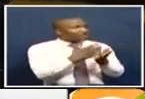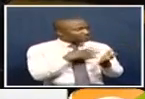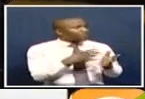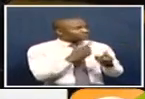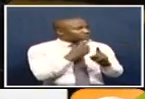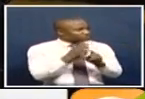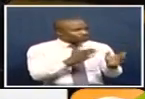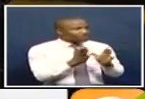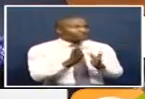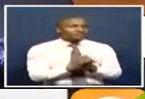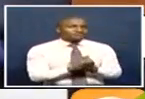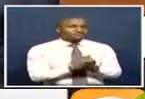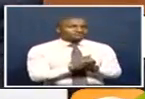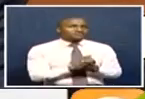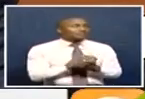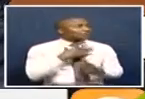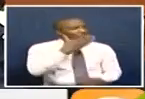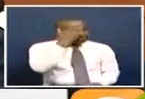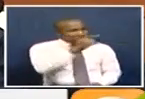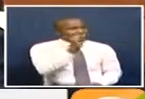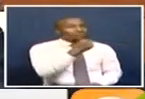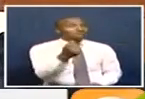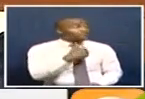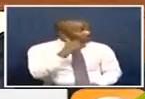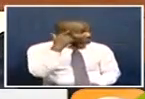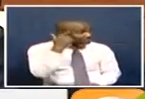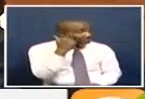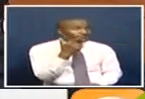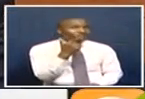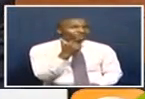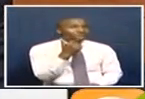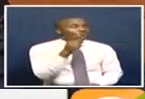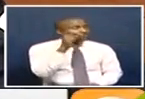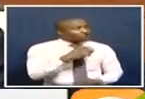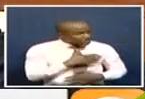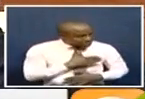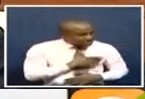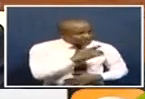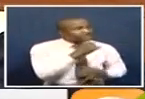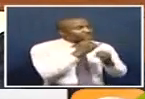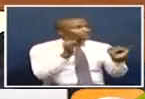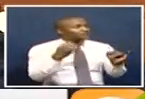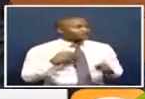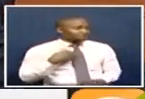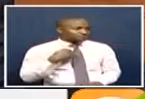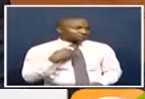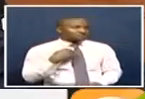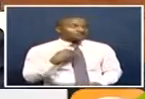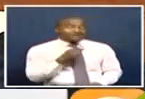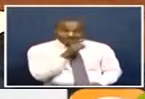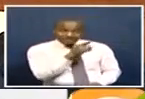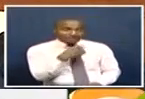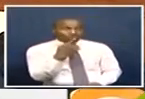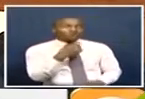another. People cannot forget them, Jeff. So I think we should also respect those independent candidates. And for these people who are